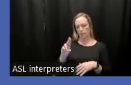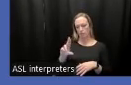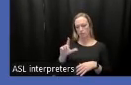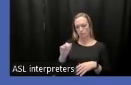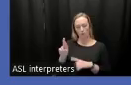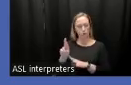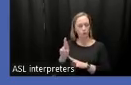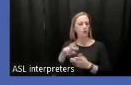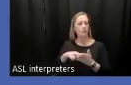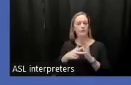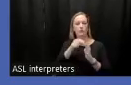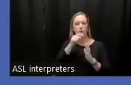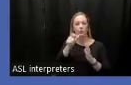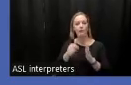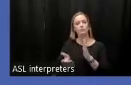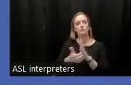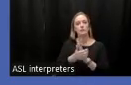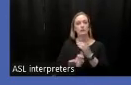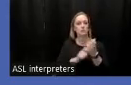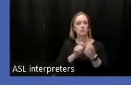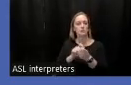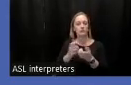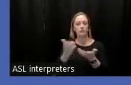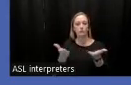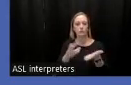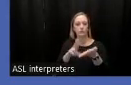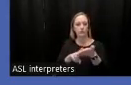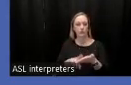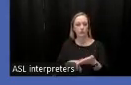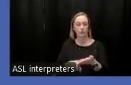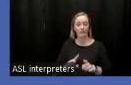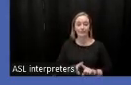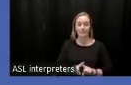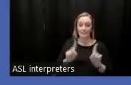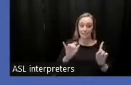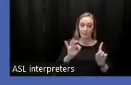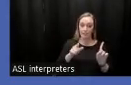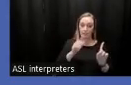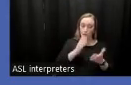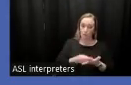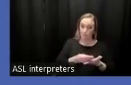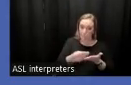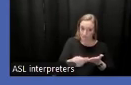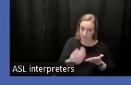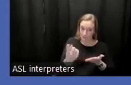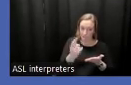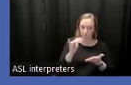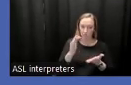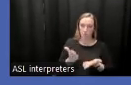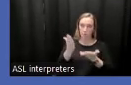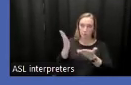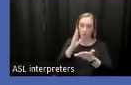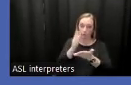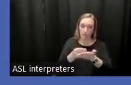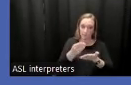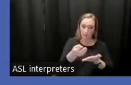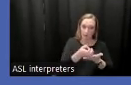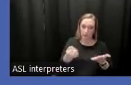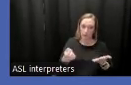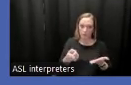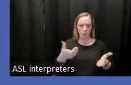attach service contracts. It's different if you're buying something. If you're proposing buying a piece of equipment that you don't